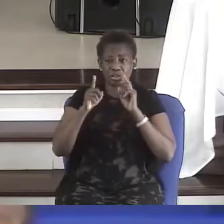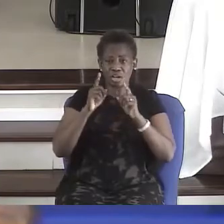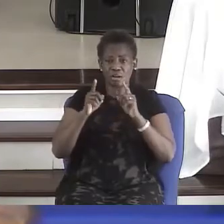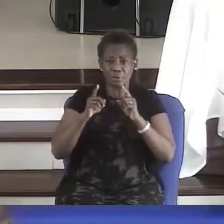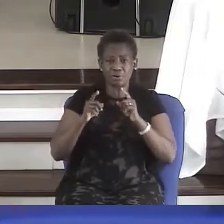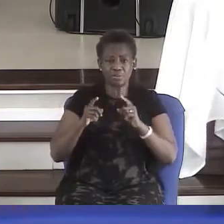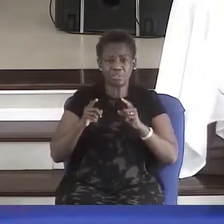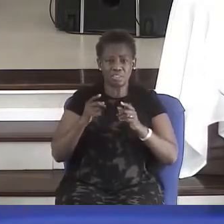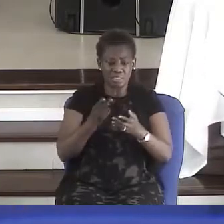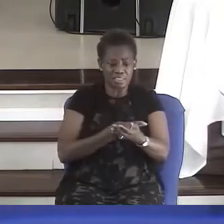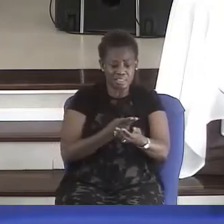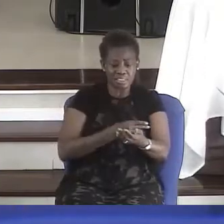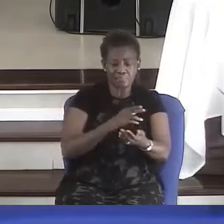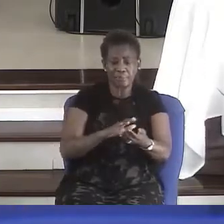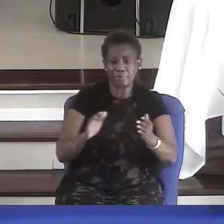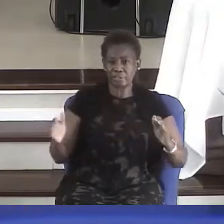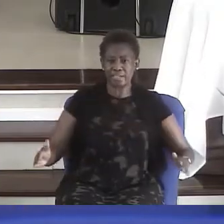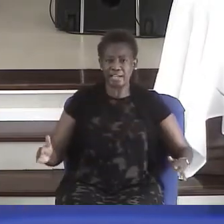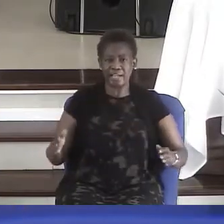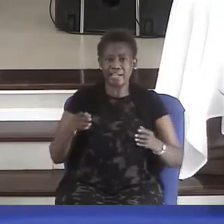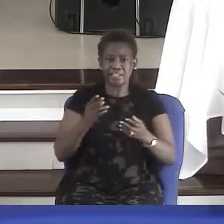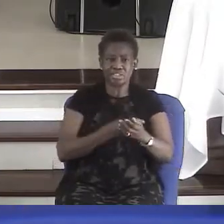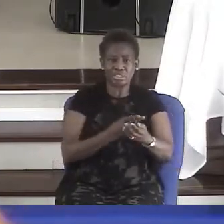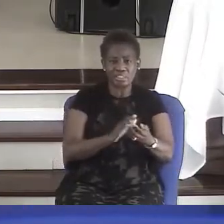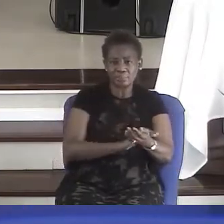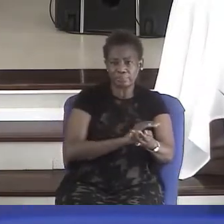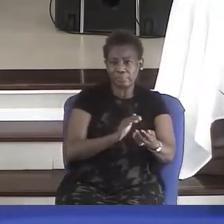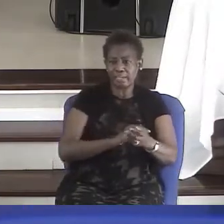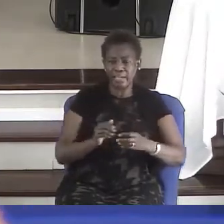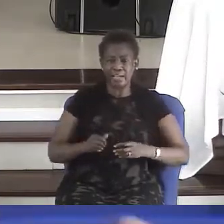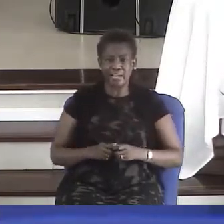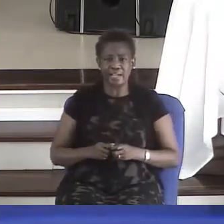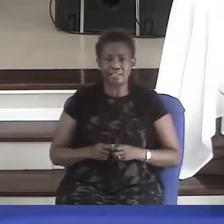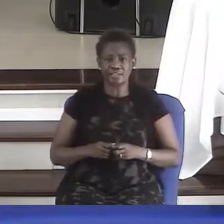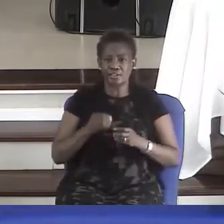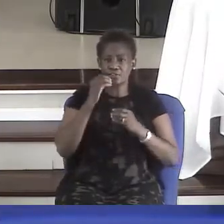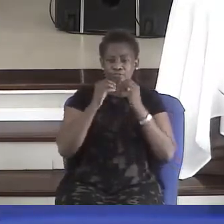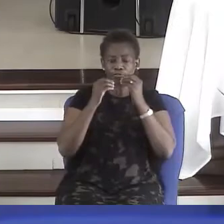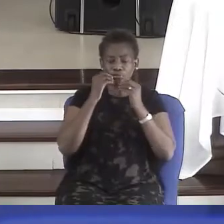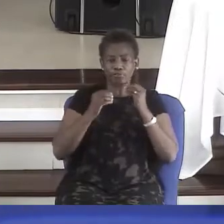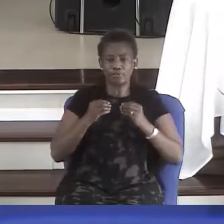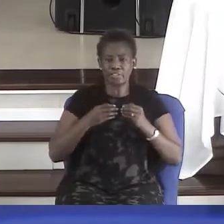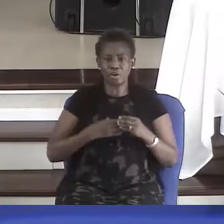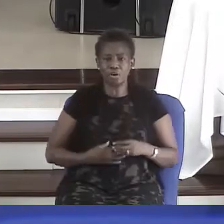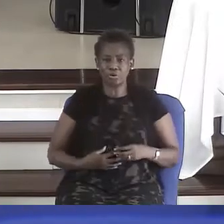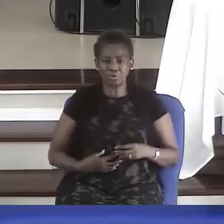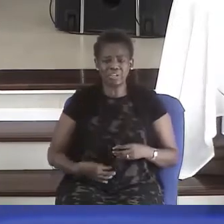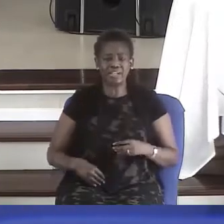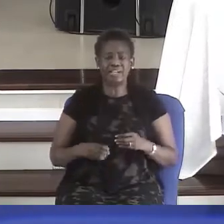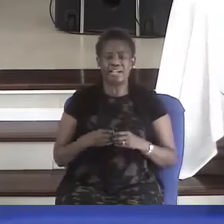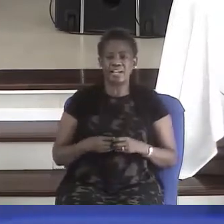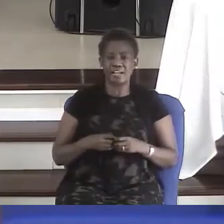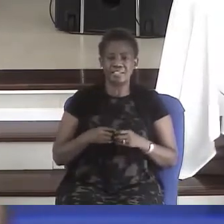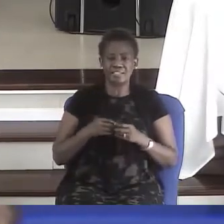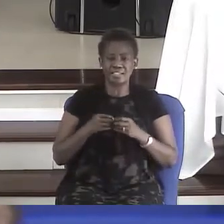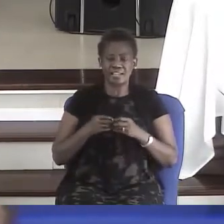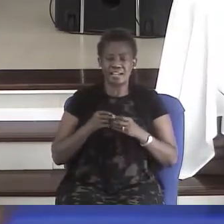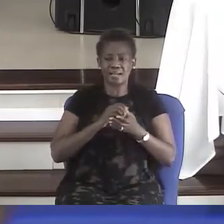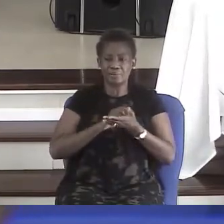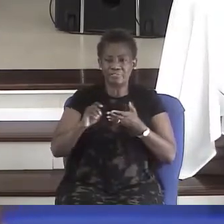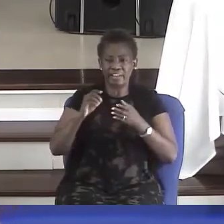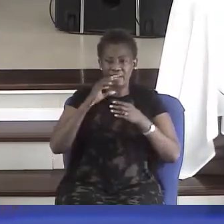the thirsty, food for the hungry, guidance for the strayed, divine comfort